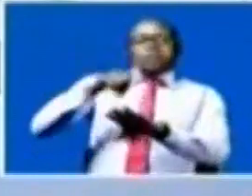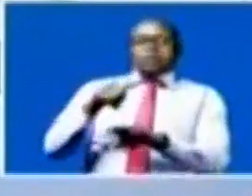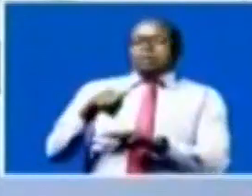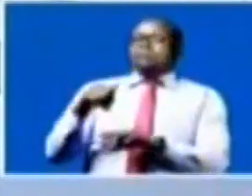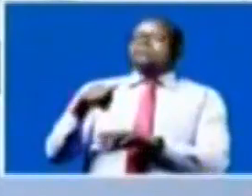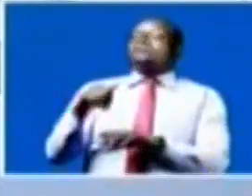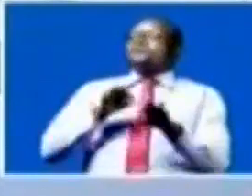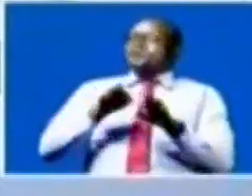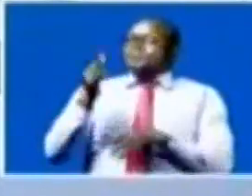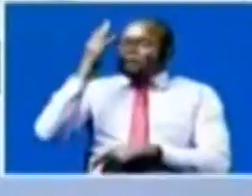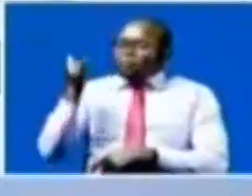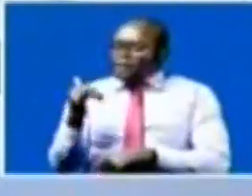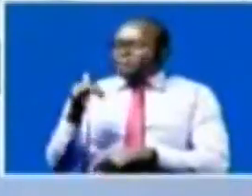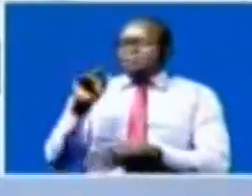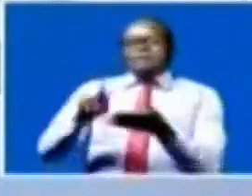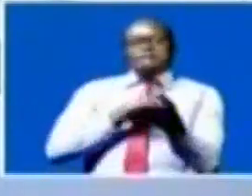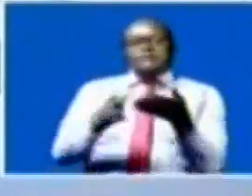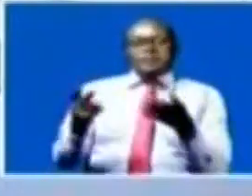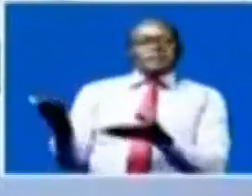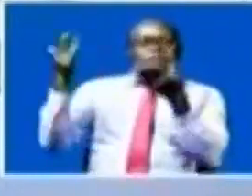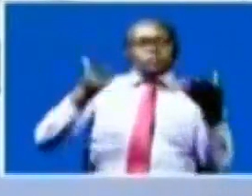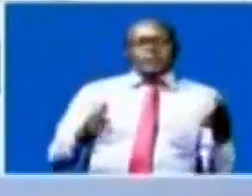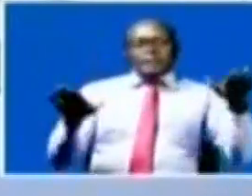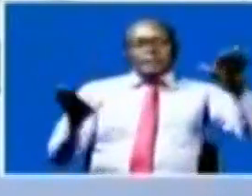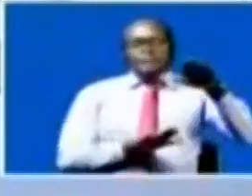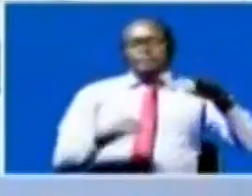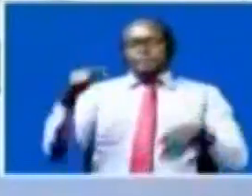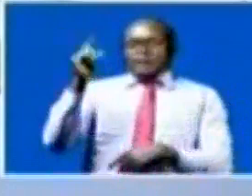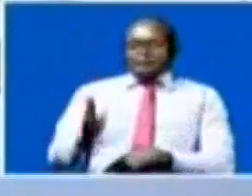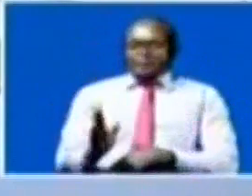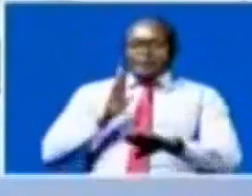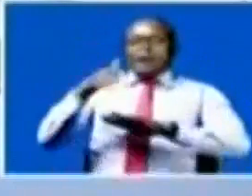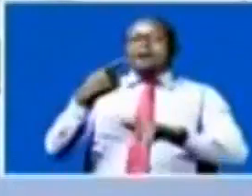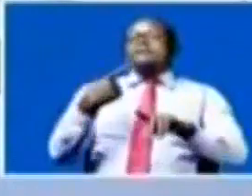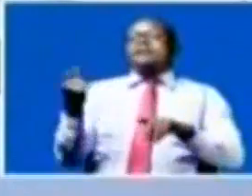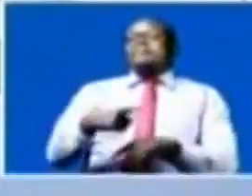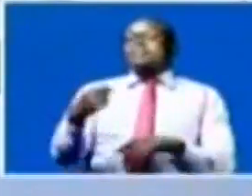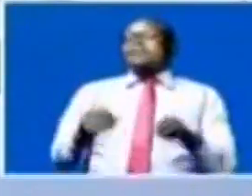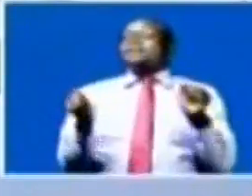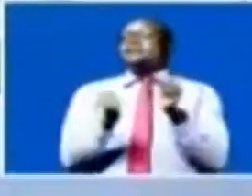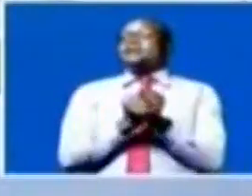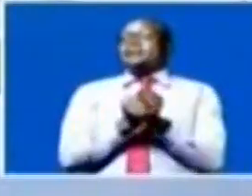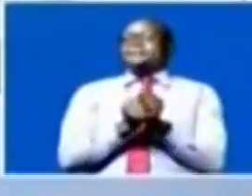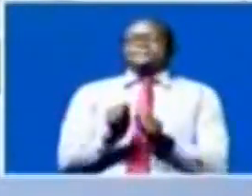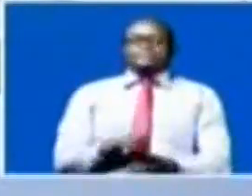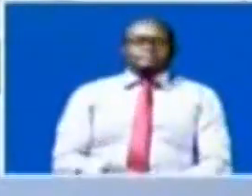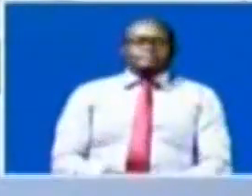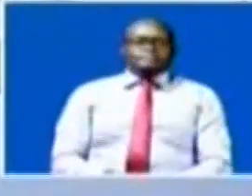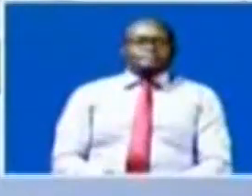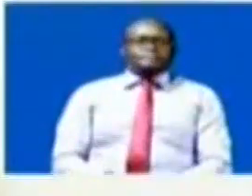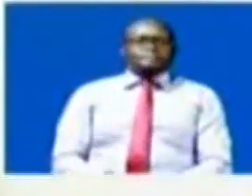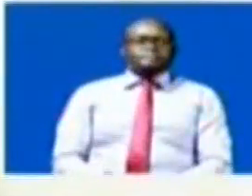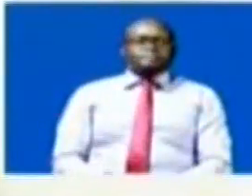Senate and explain why he has failed to name a deputy governor 10 months after the exit of Polycarp Igathe.